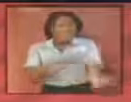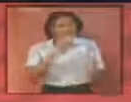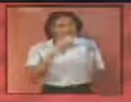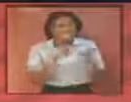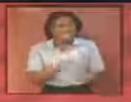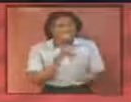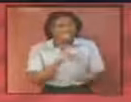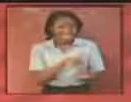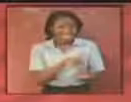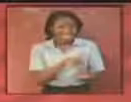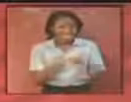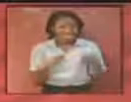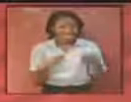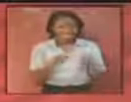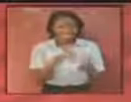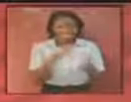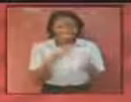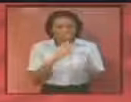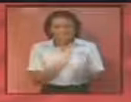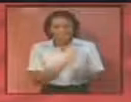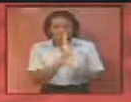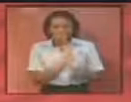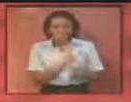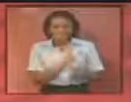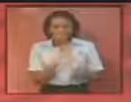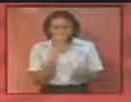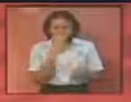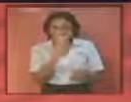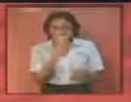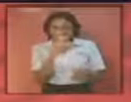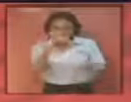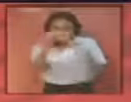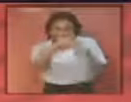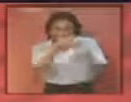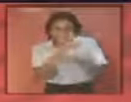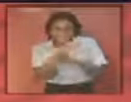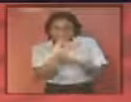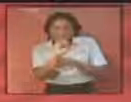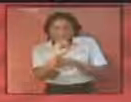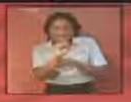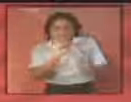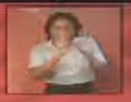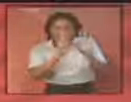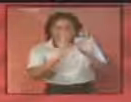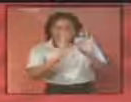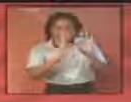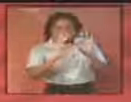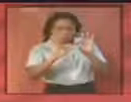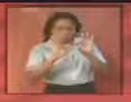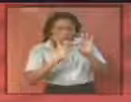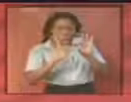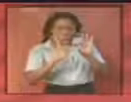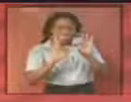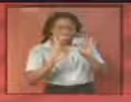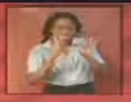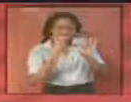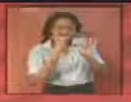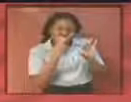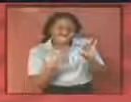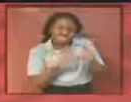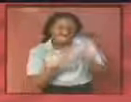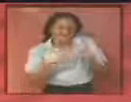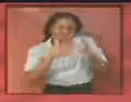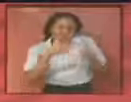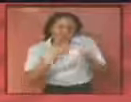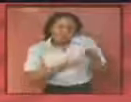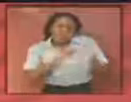is a technique that reveals the detailed structure of the virus's genetic material. And it is the only way to detect